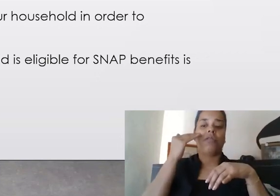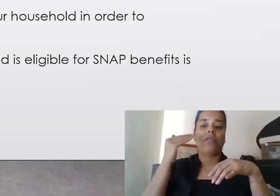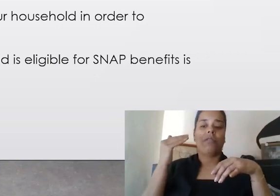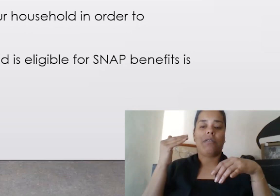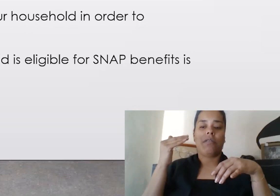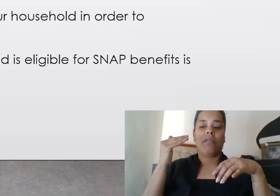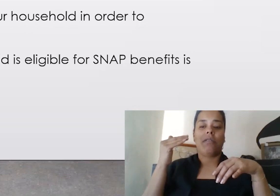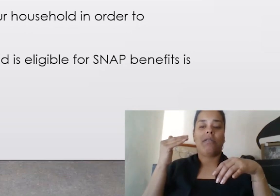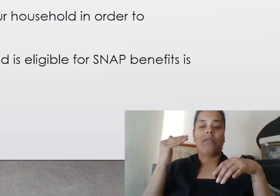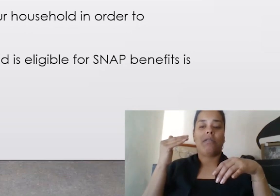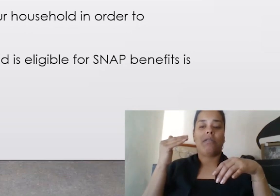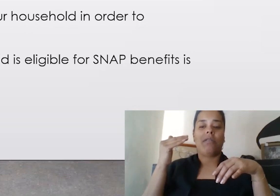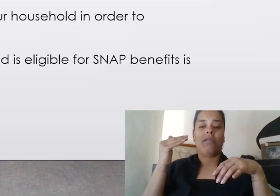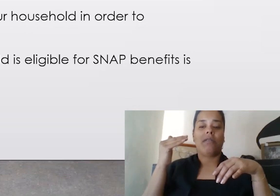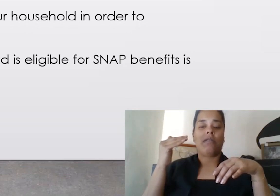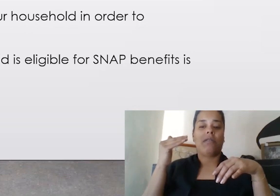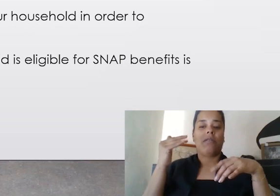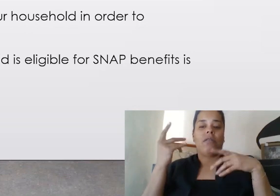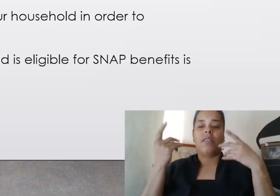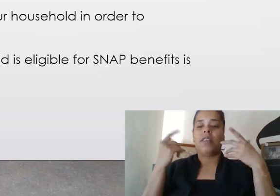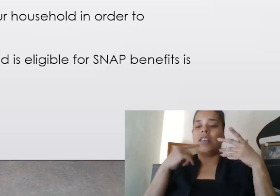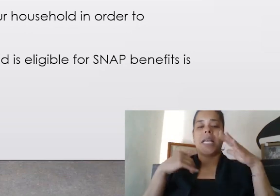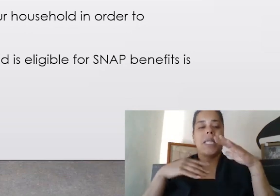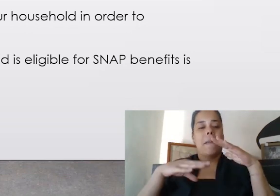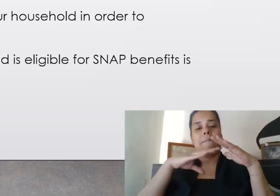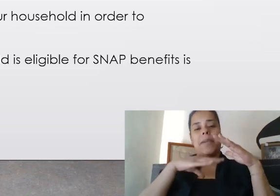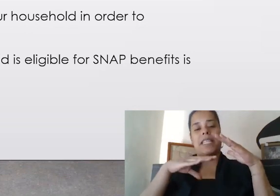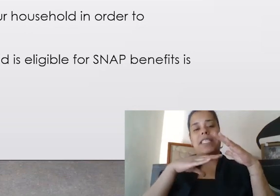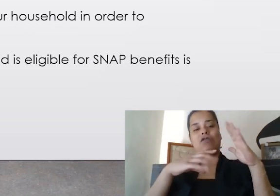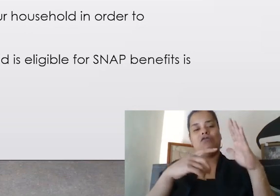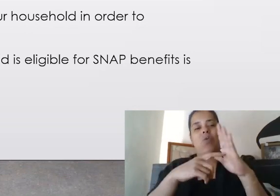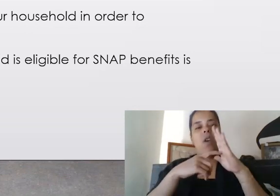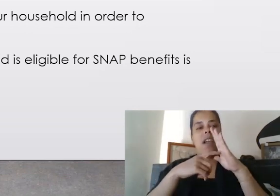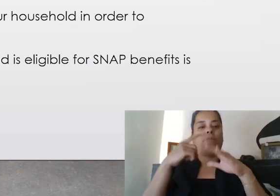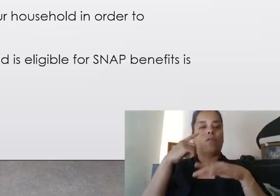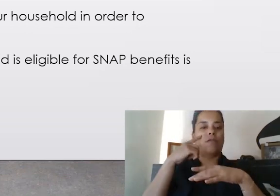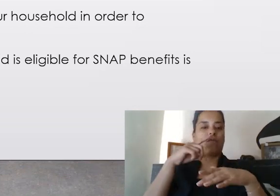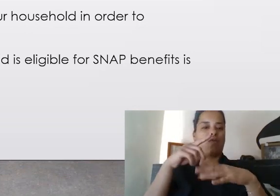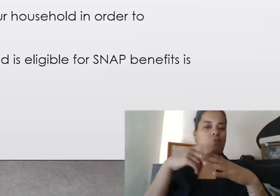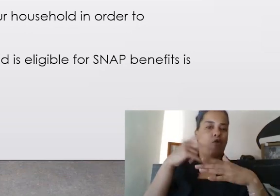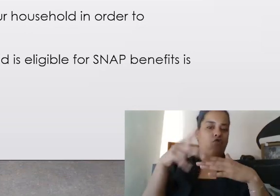the basic requirements for the programs, but